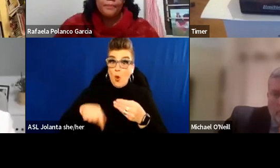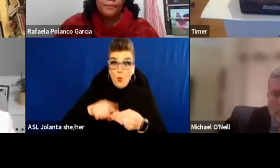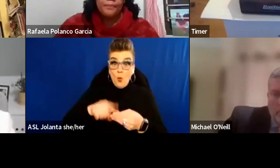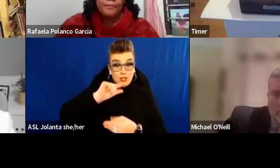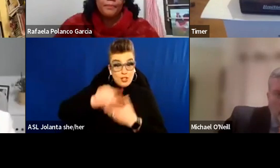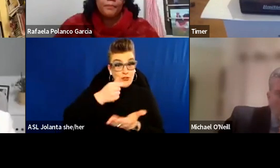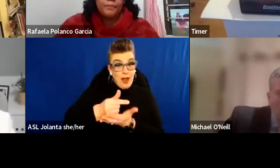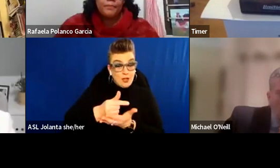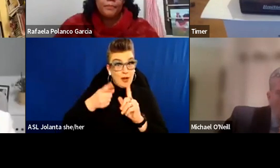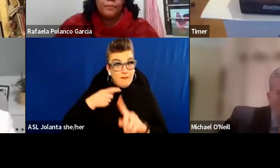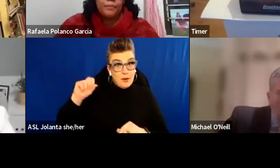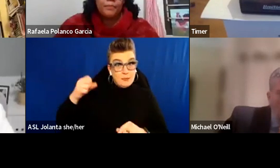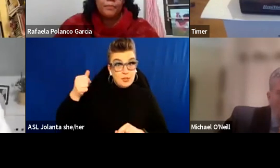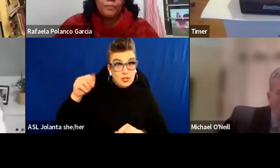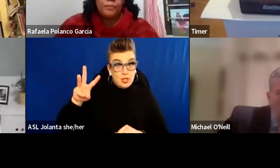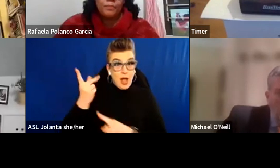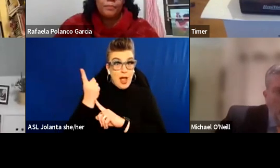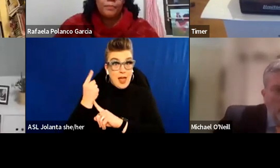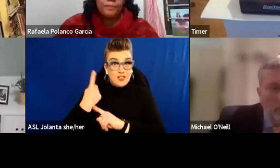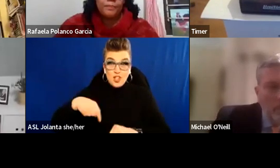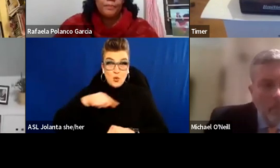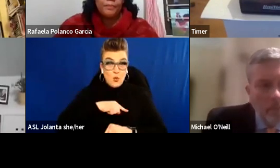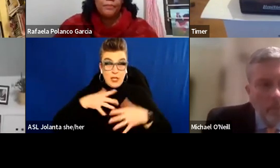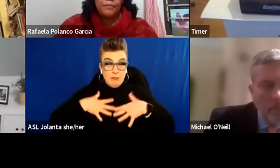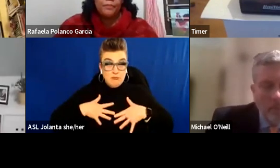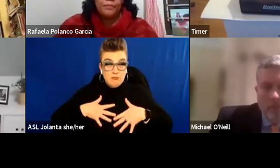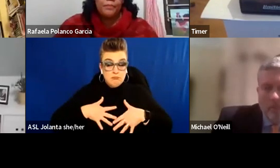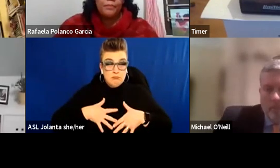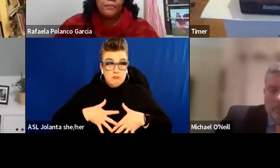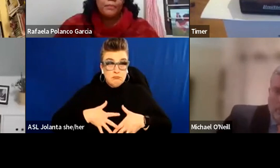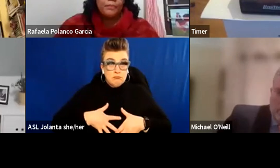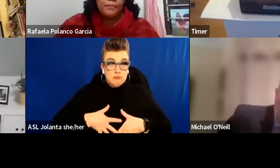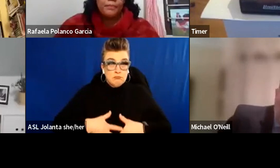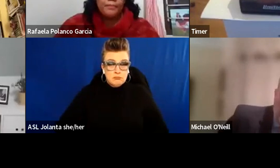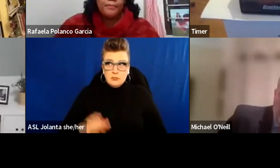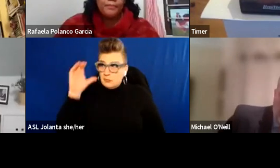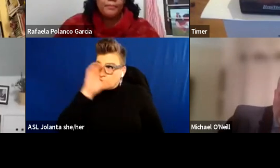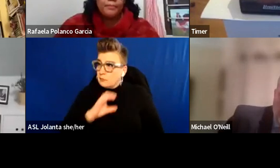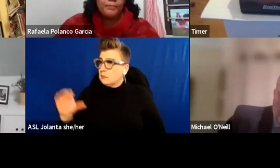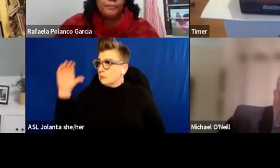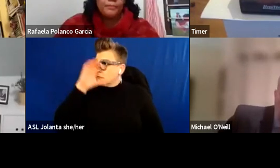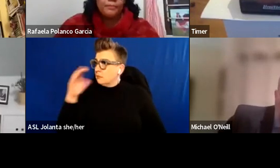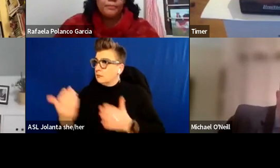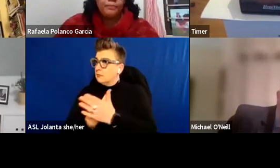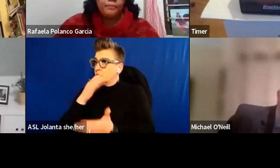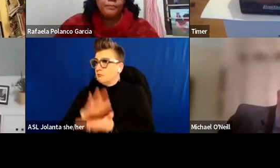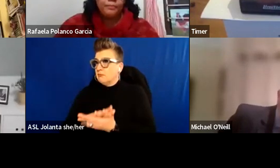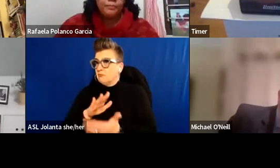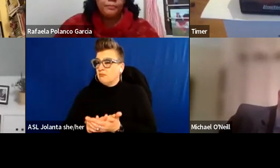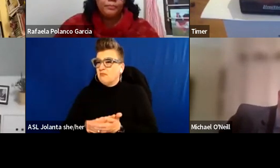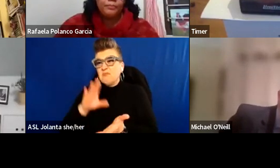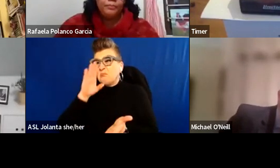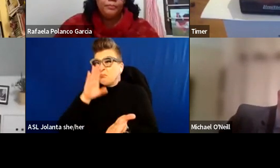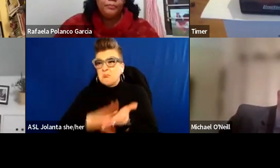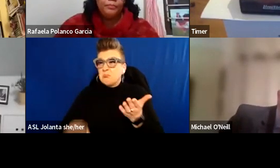the shah last year we were we were extremely sad that we had to find a new school we weren't interested in the mildred